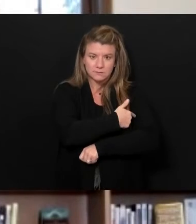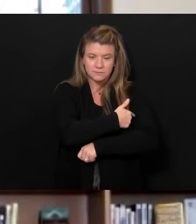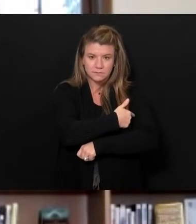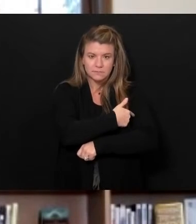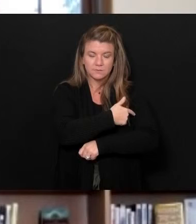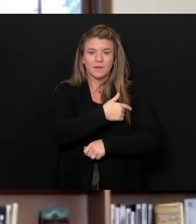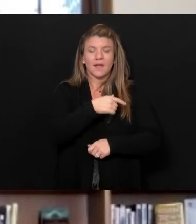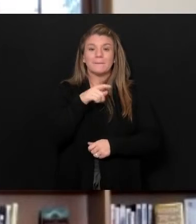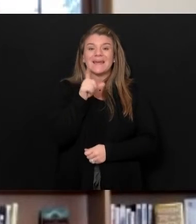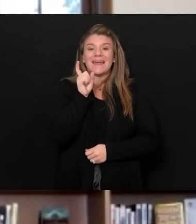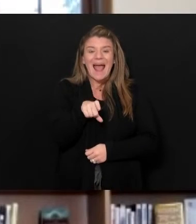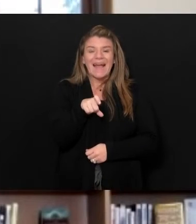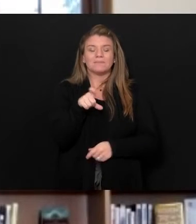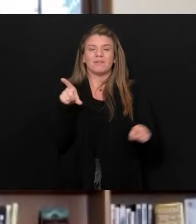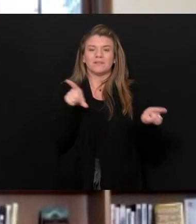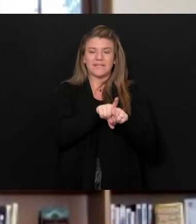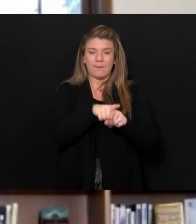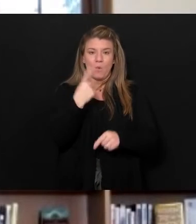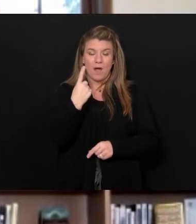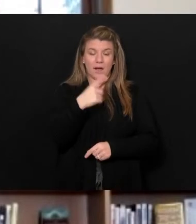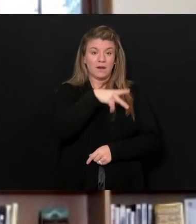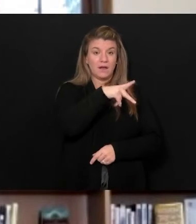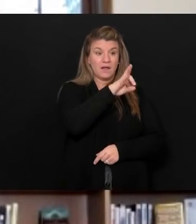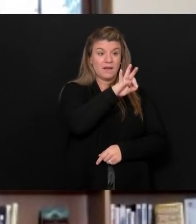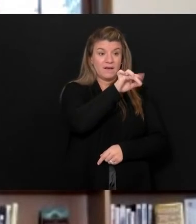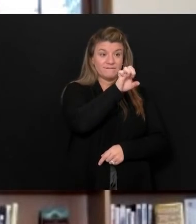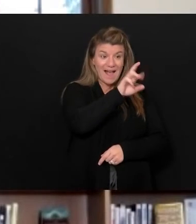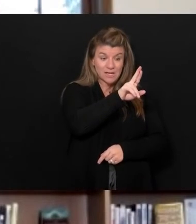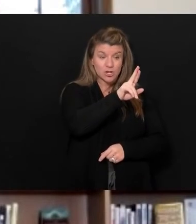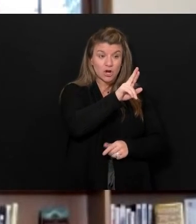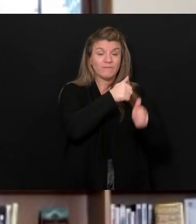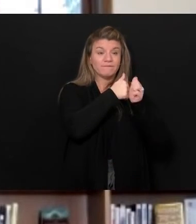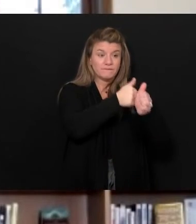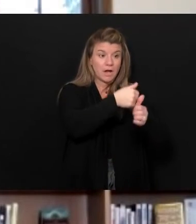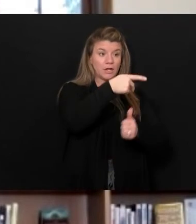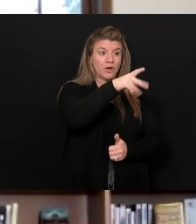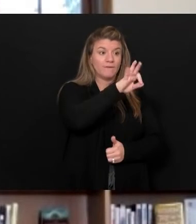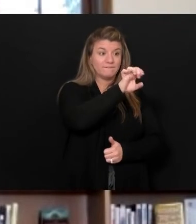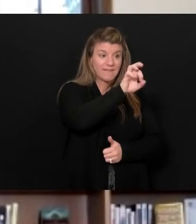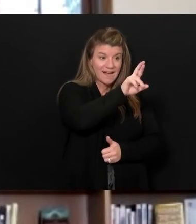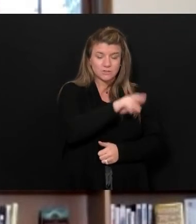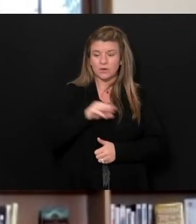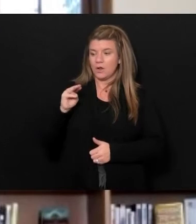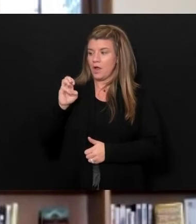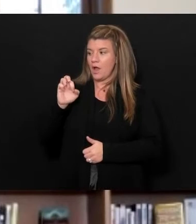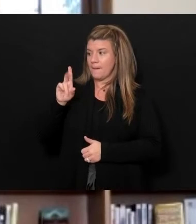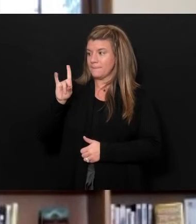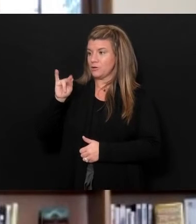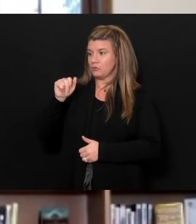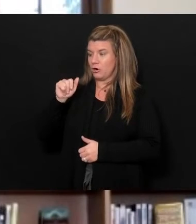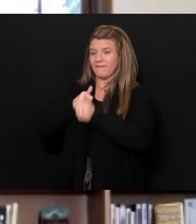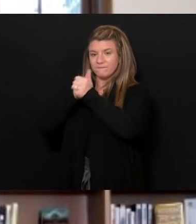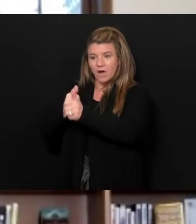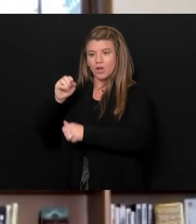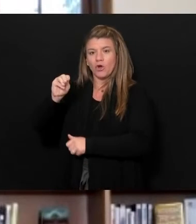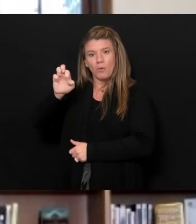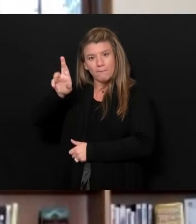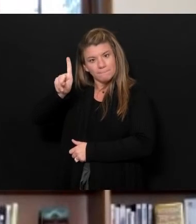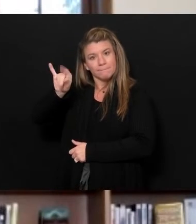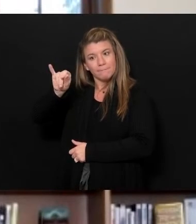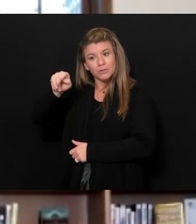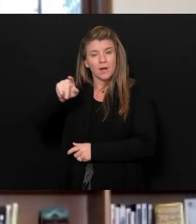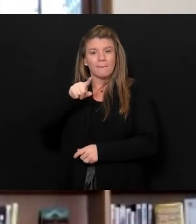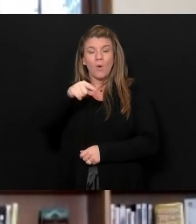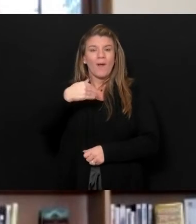it has to be the same one. So Pfizer ones will have to get another Pfizer vaccine. Moderna would have to get another Moderna vaccine. But those are kept